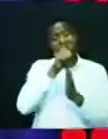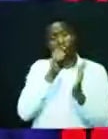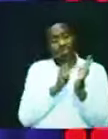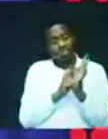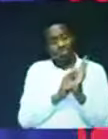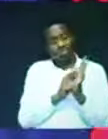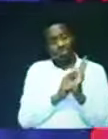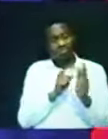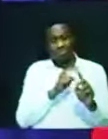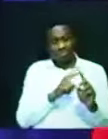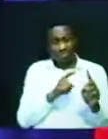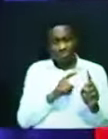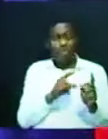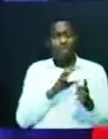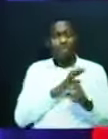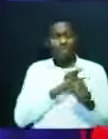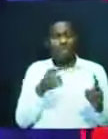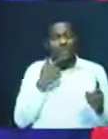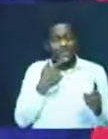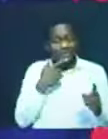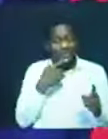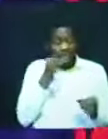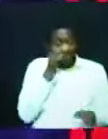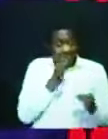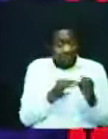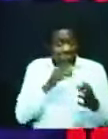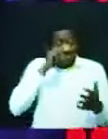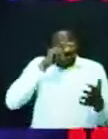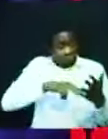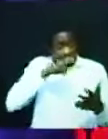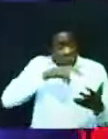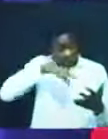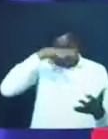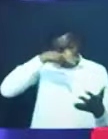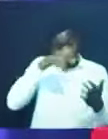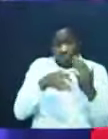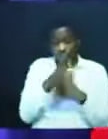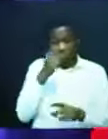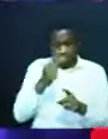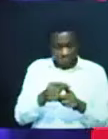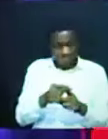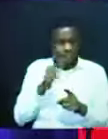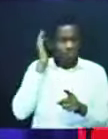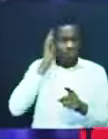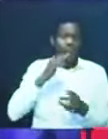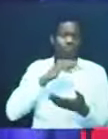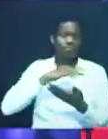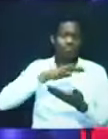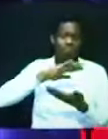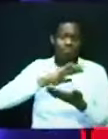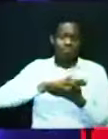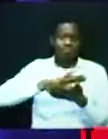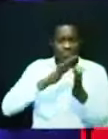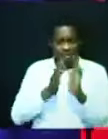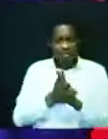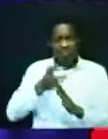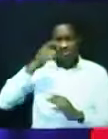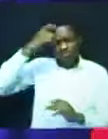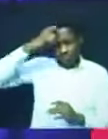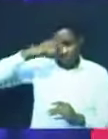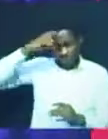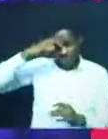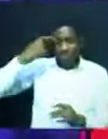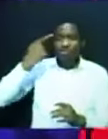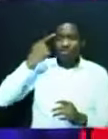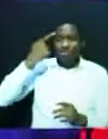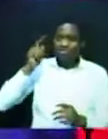able to manage the affairs of life. Now, this is all that we are seeing. One share and Tiasia, why can be yourself, Nuntian, you mean Sian, dear, say be a Wusia, a